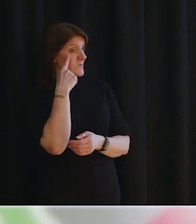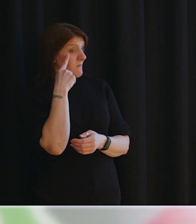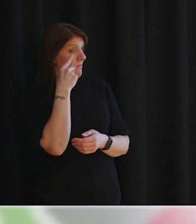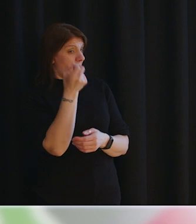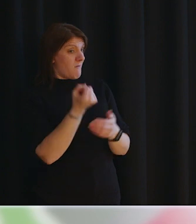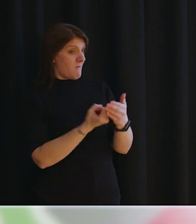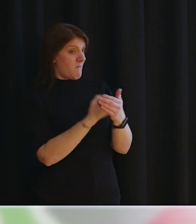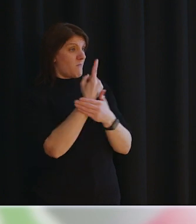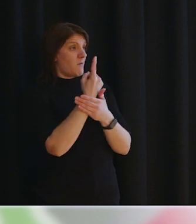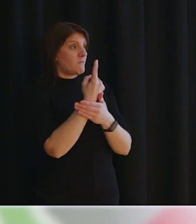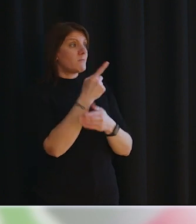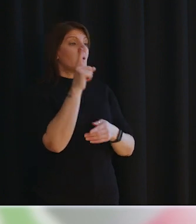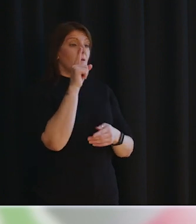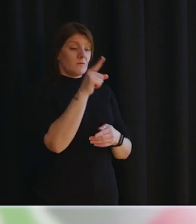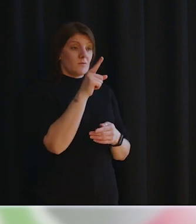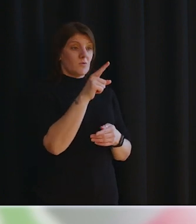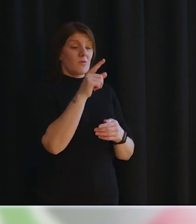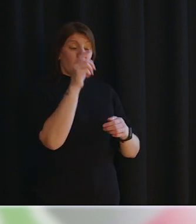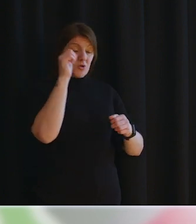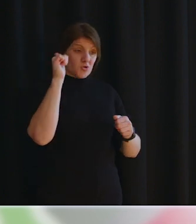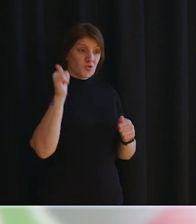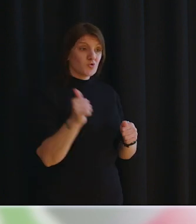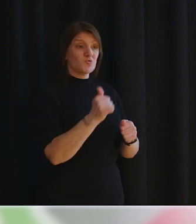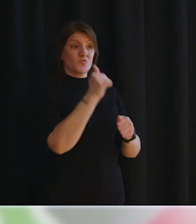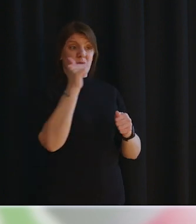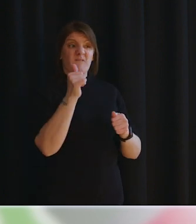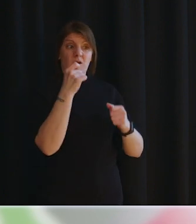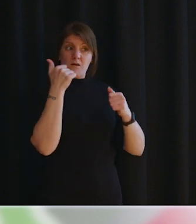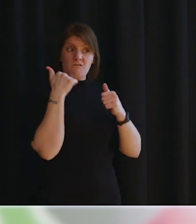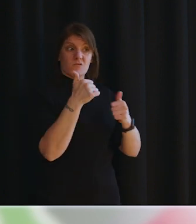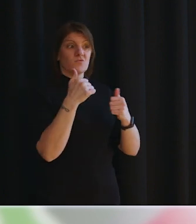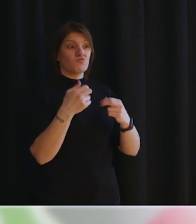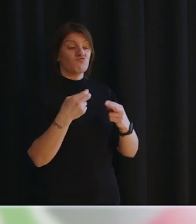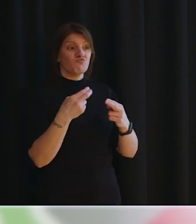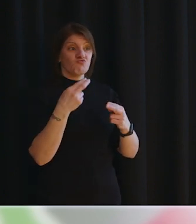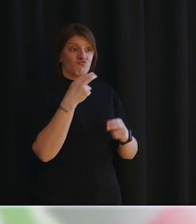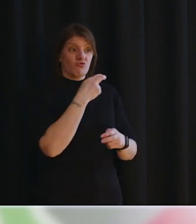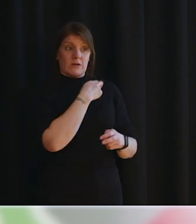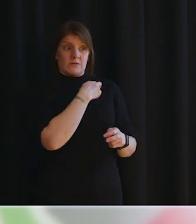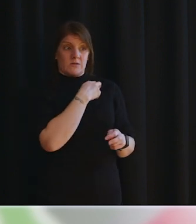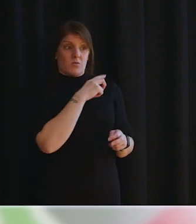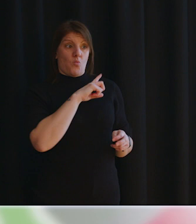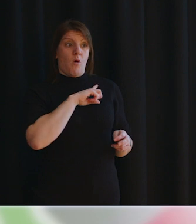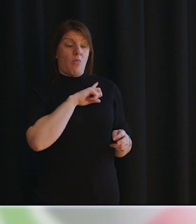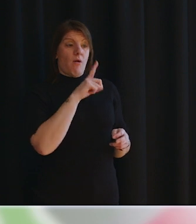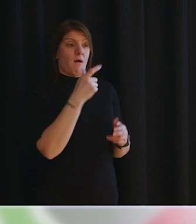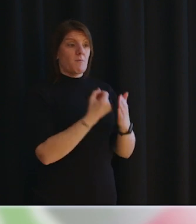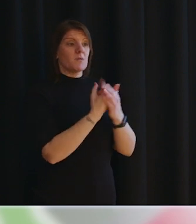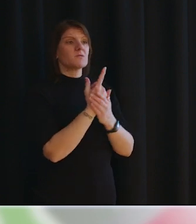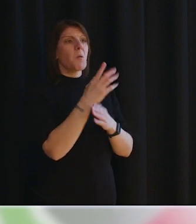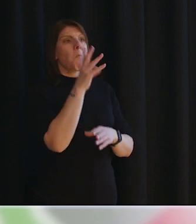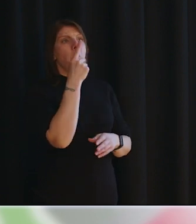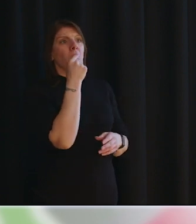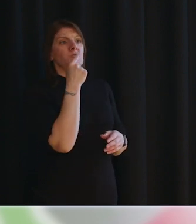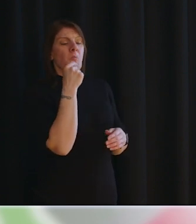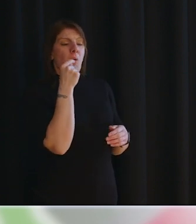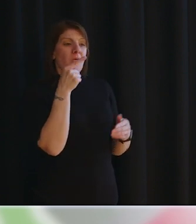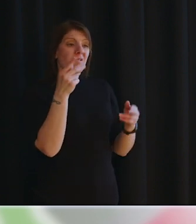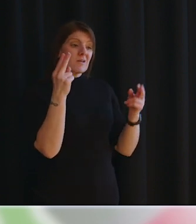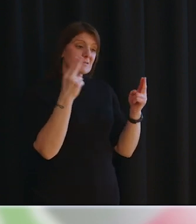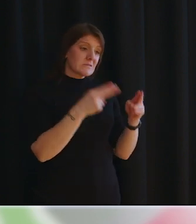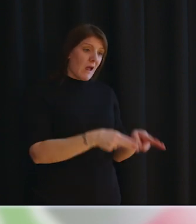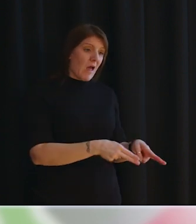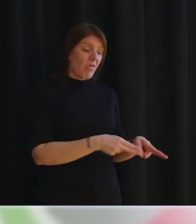there needs to be a very, very good reason for that happening. And something like a bereavement or a medical condition where the individual is out of school for a very long